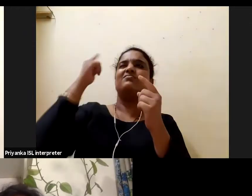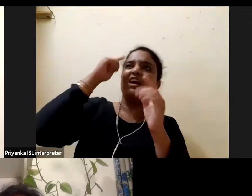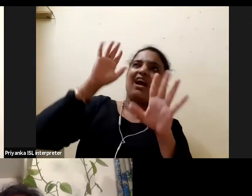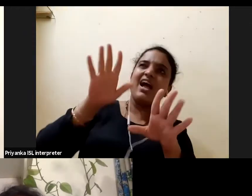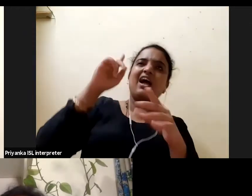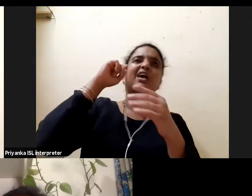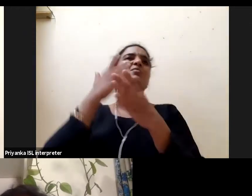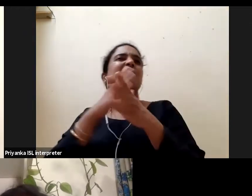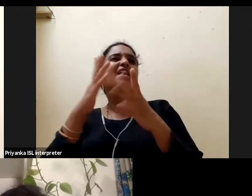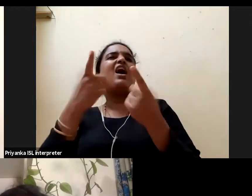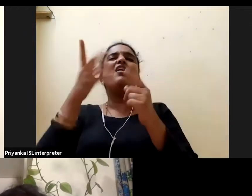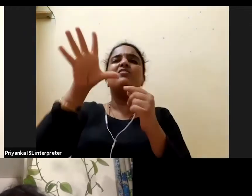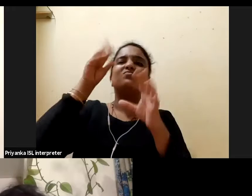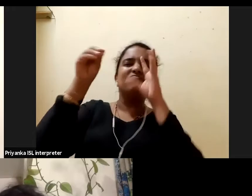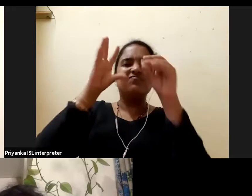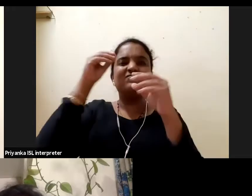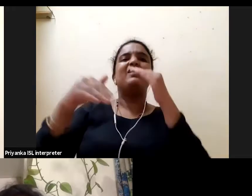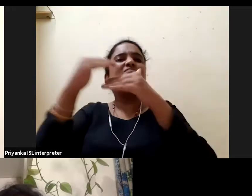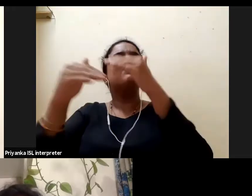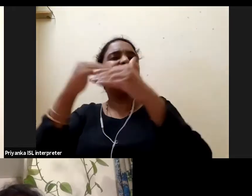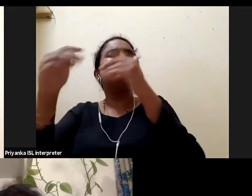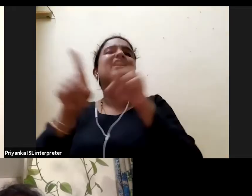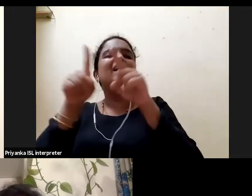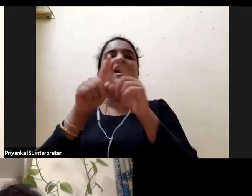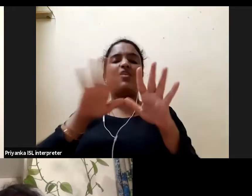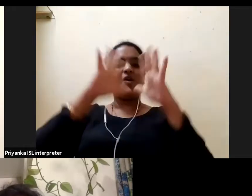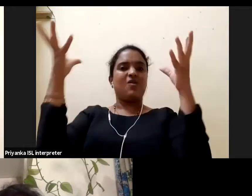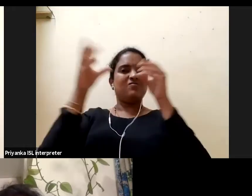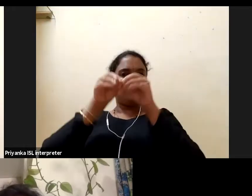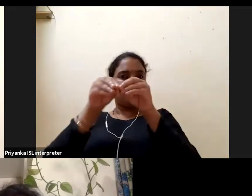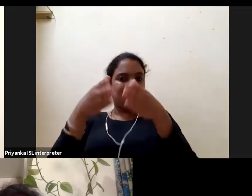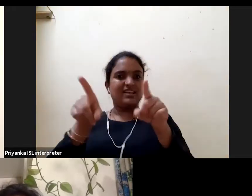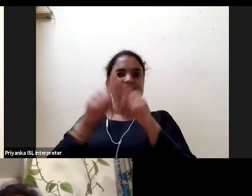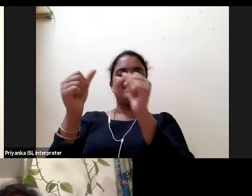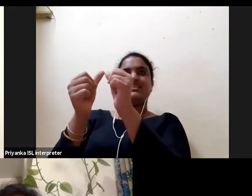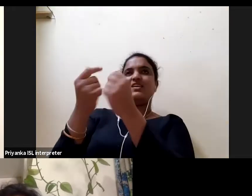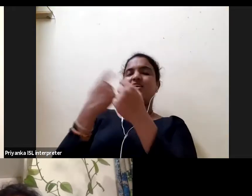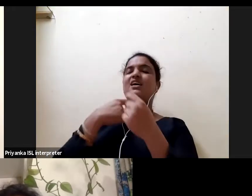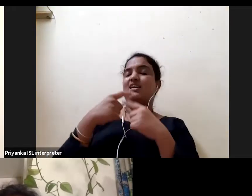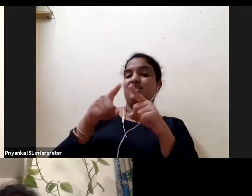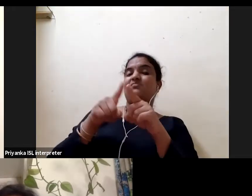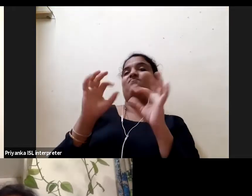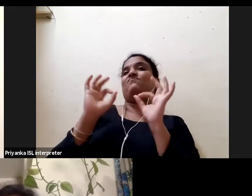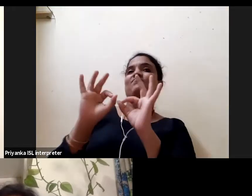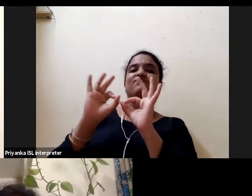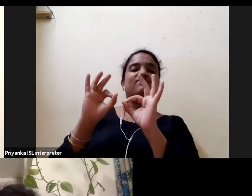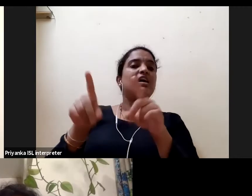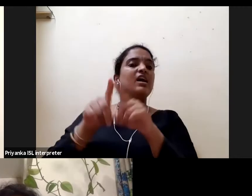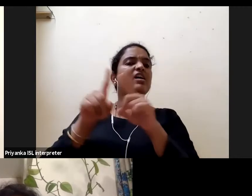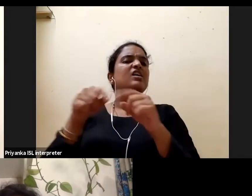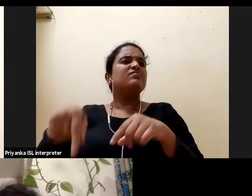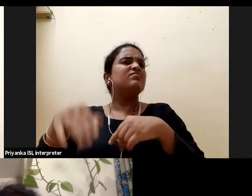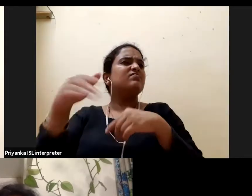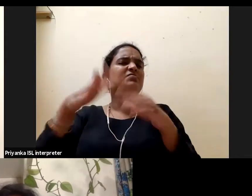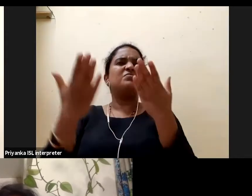just something learned over the years. So it was good to put it all together. And I do hope, though it's a short